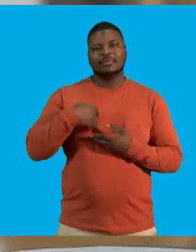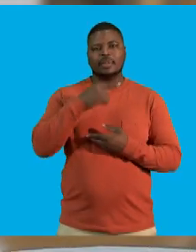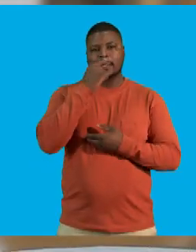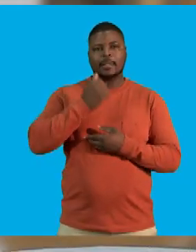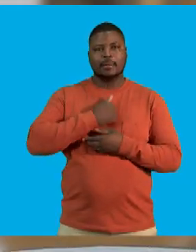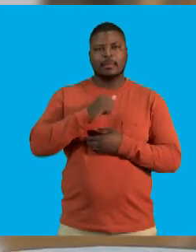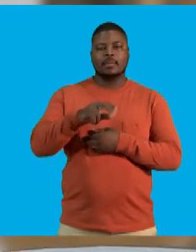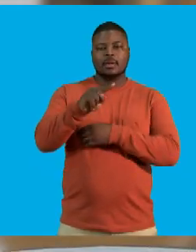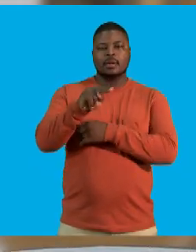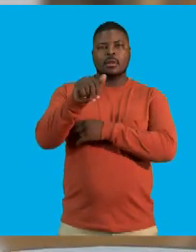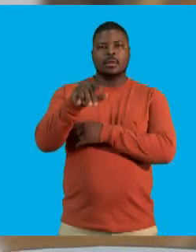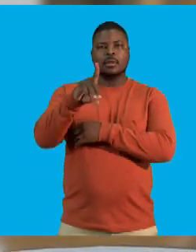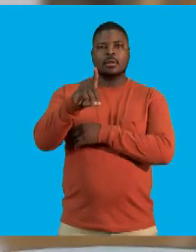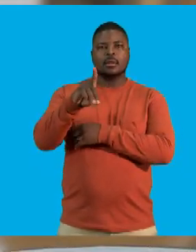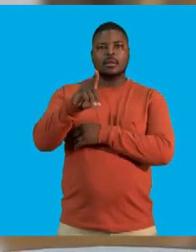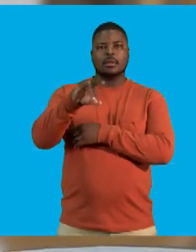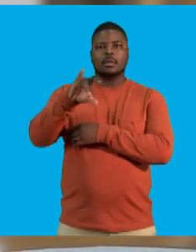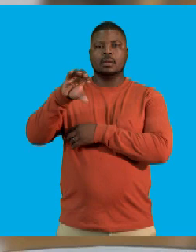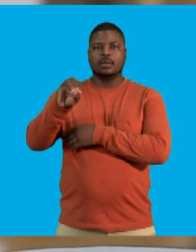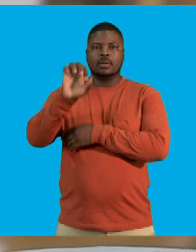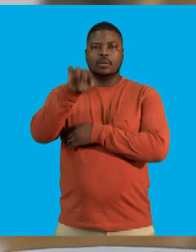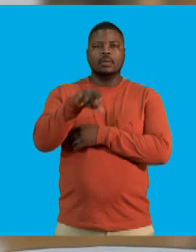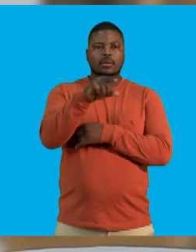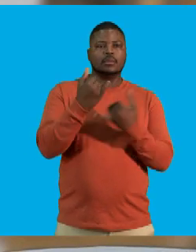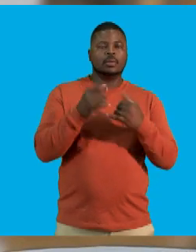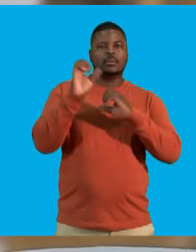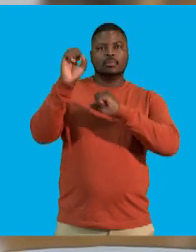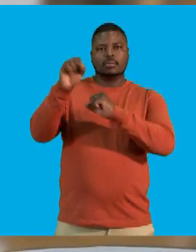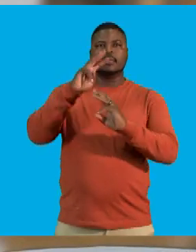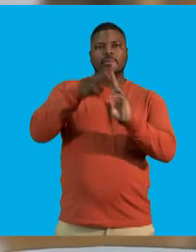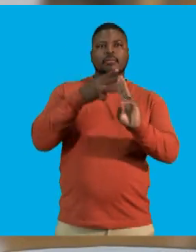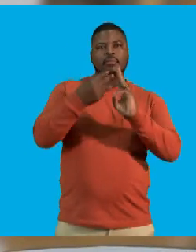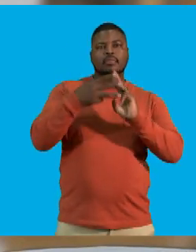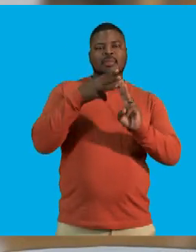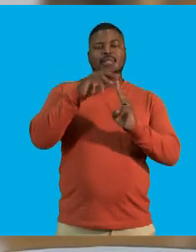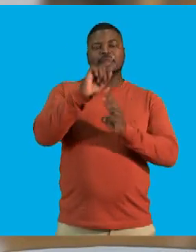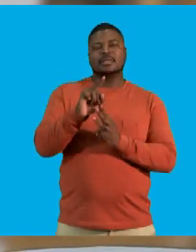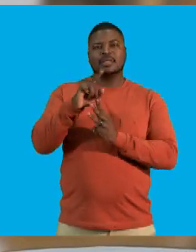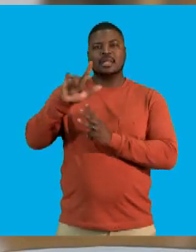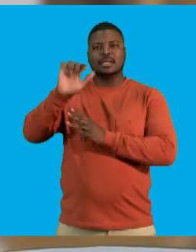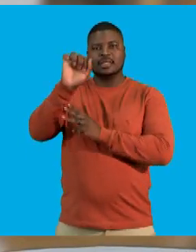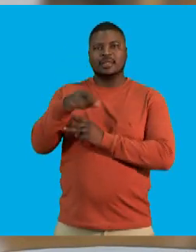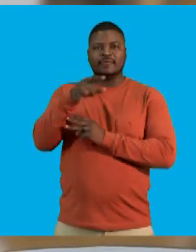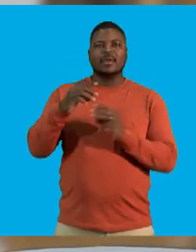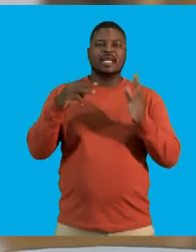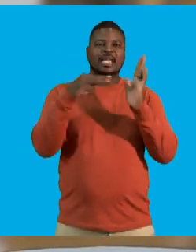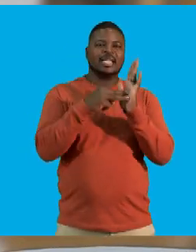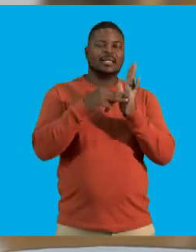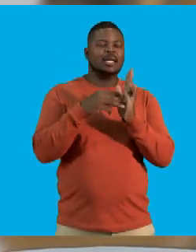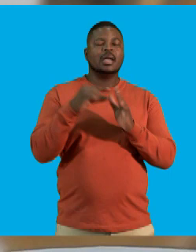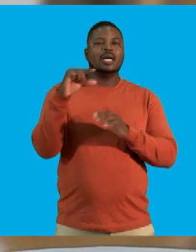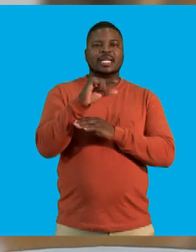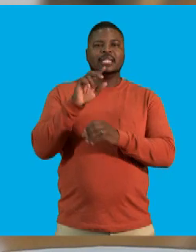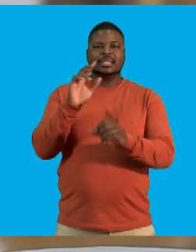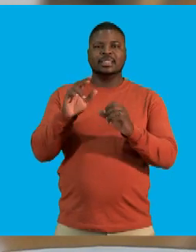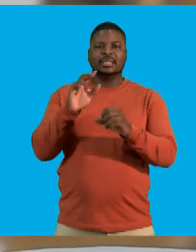Welcome everyone. My name is Sashen Naidu. Today I'm presenting Maths Literacy Grade 10, Classifying and Collecting Data. This time we're going